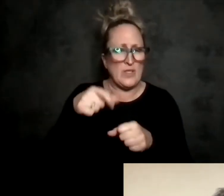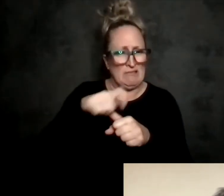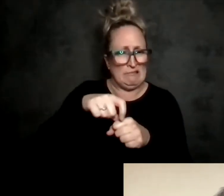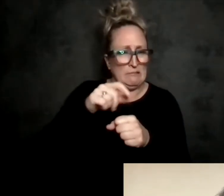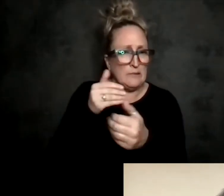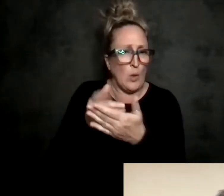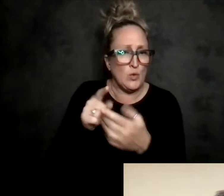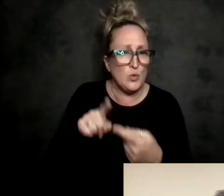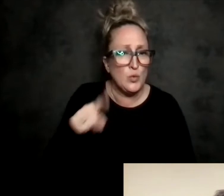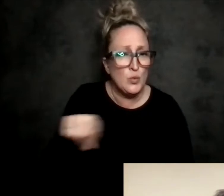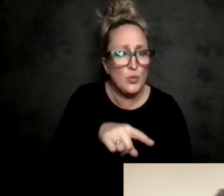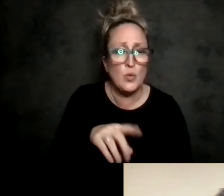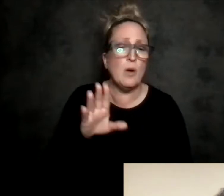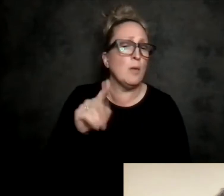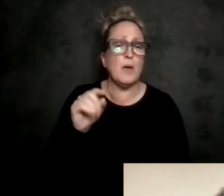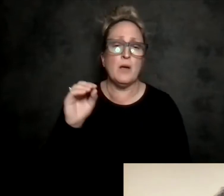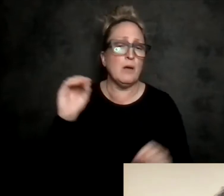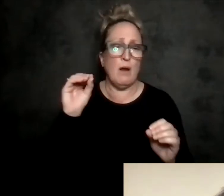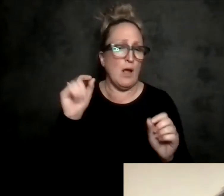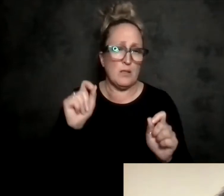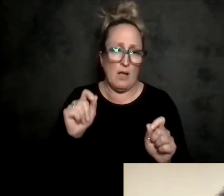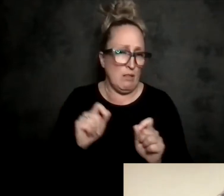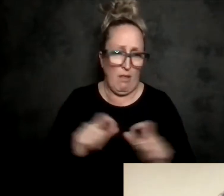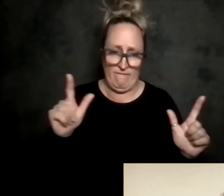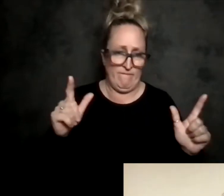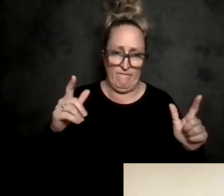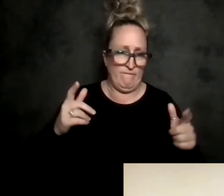closest to you, but that has not gone live just yet.